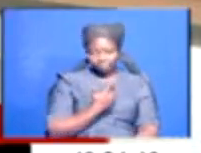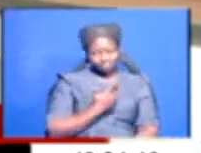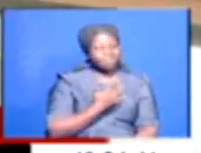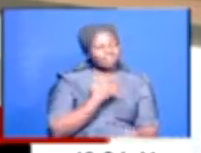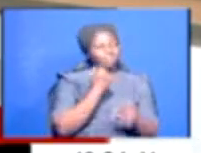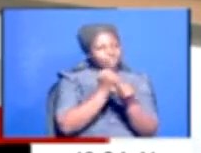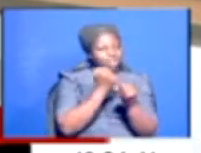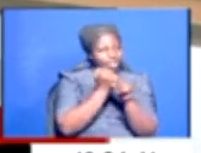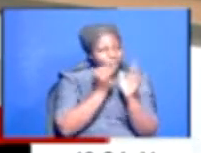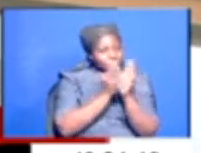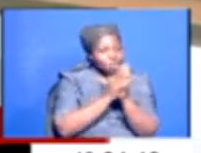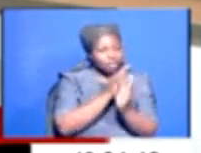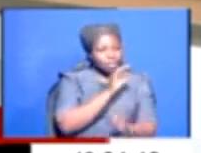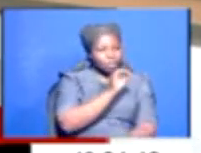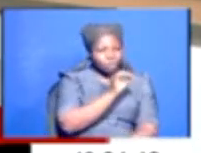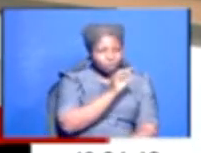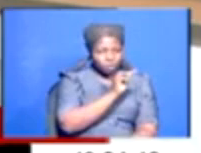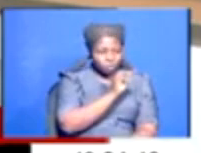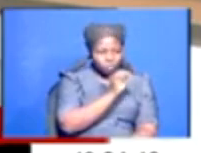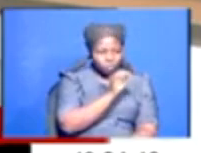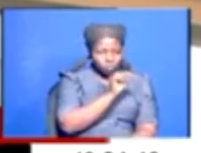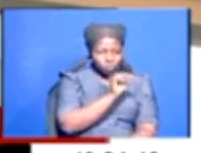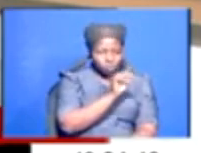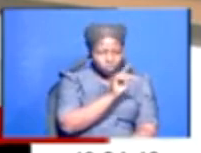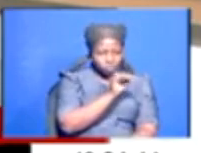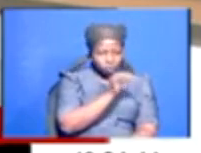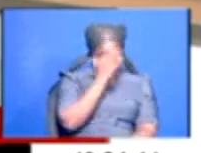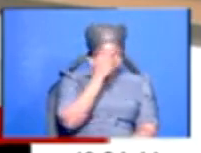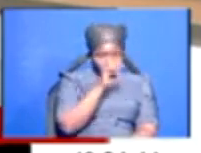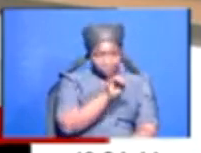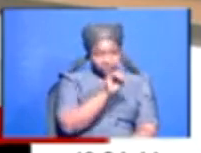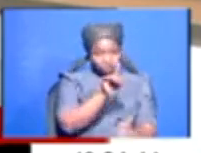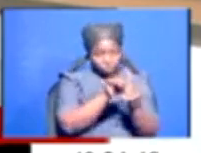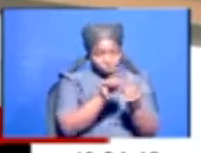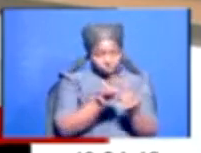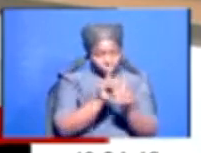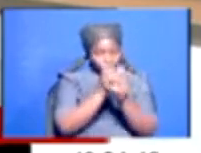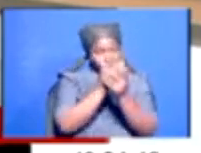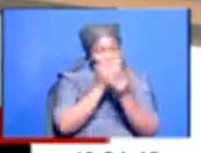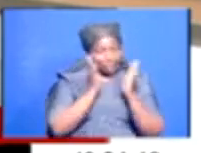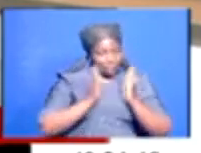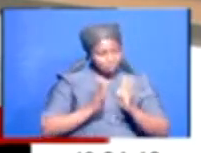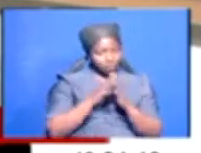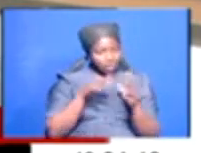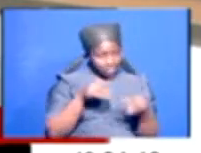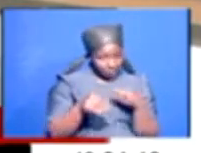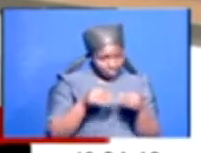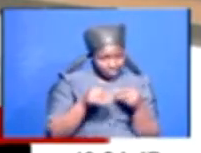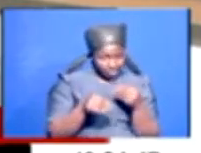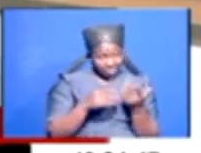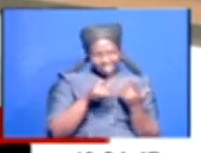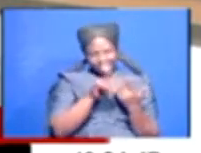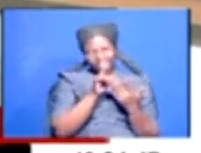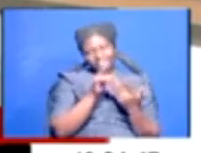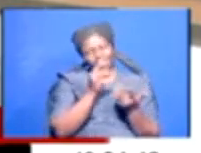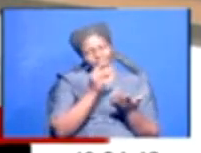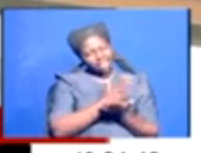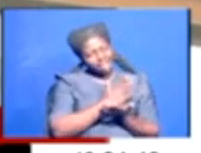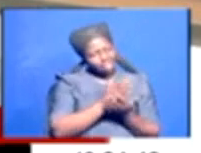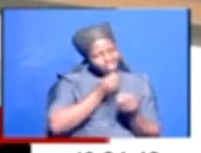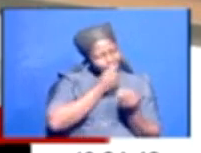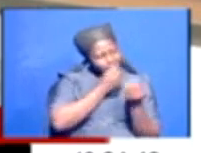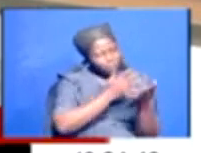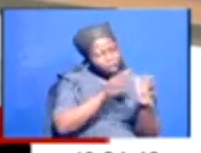Omondi, because he's also, you know, a para-athlete himself, how do you share this information when you're in